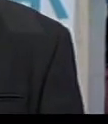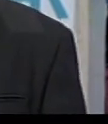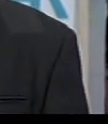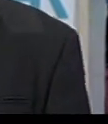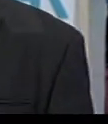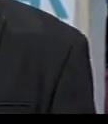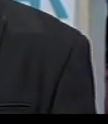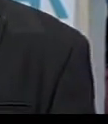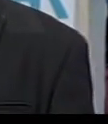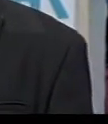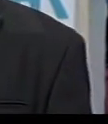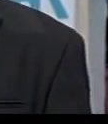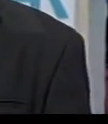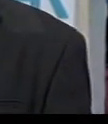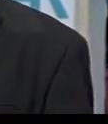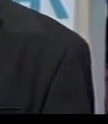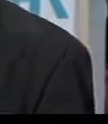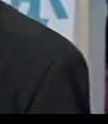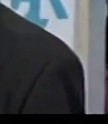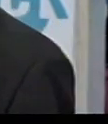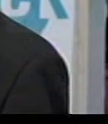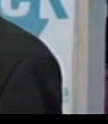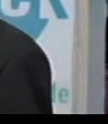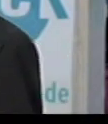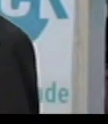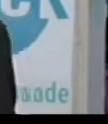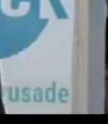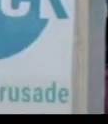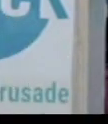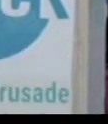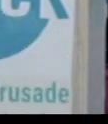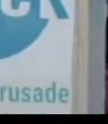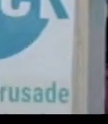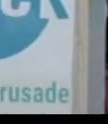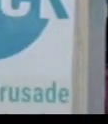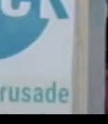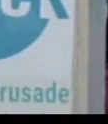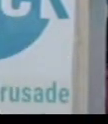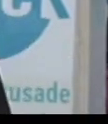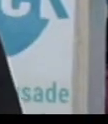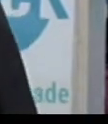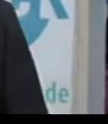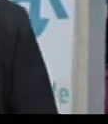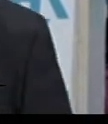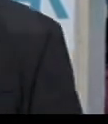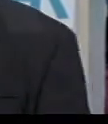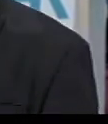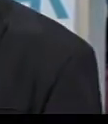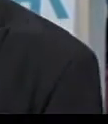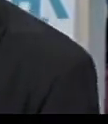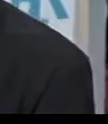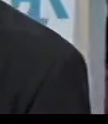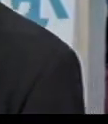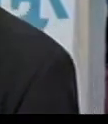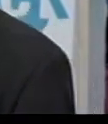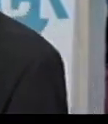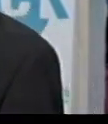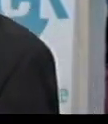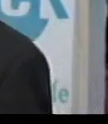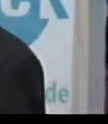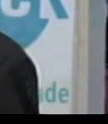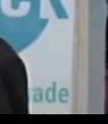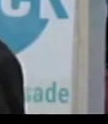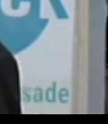past 20 years. I visited hospital. They advised me to reduce my carbohydrate intake. I did, all